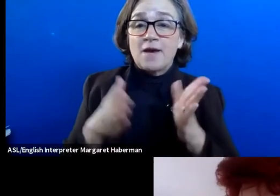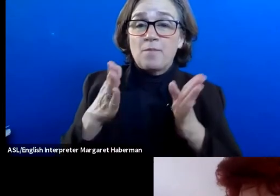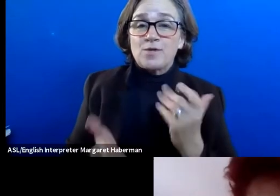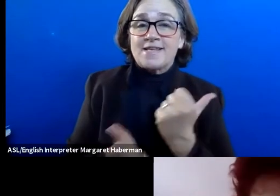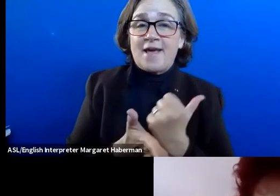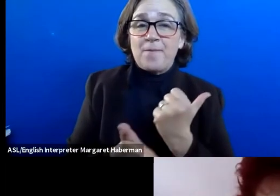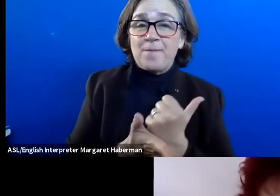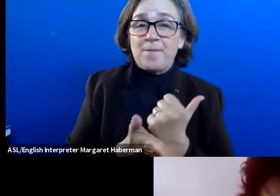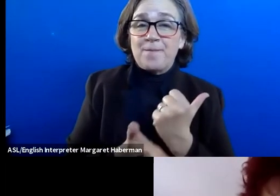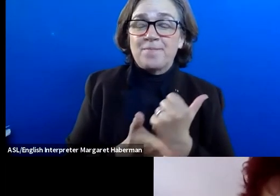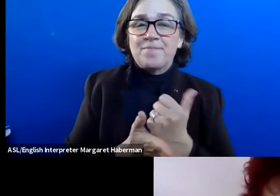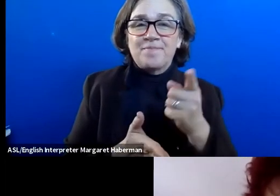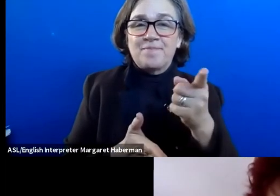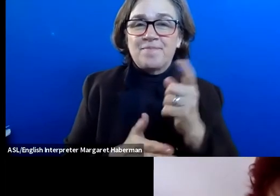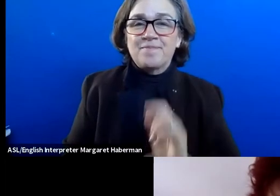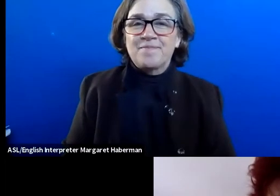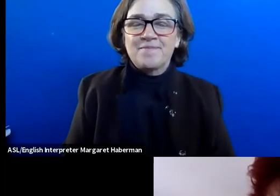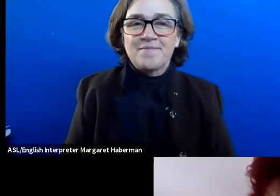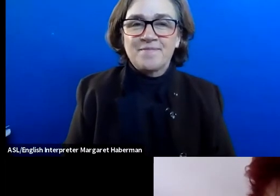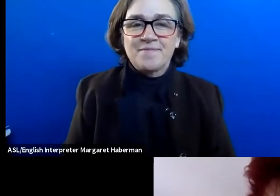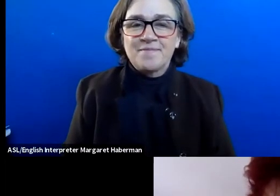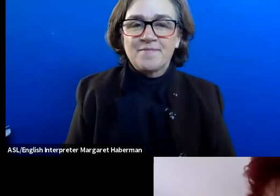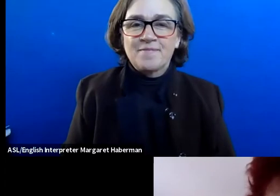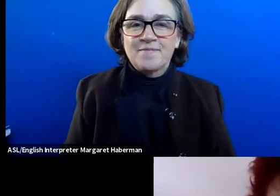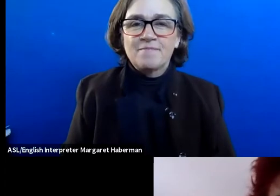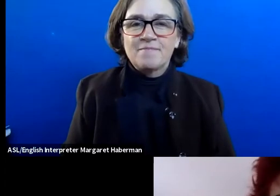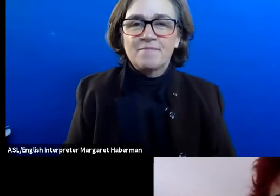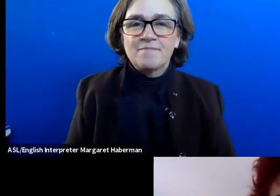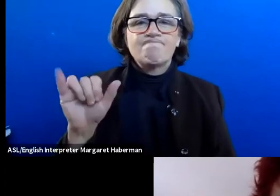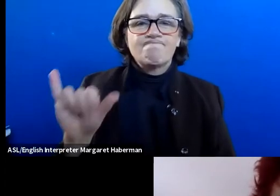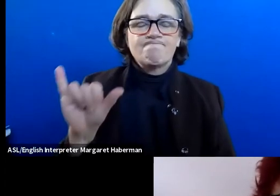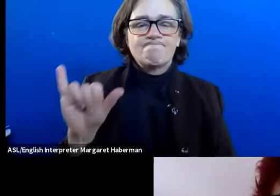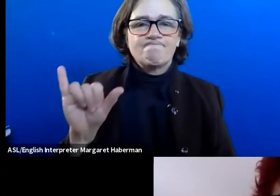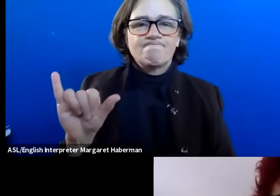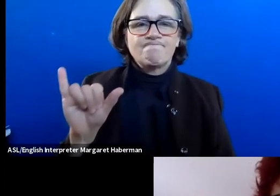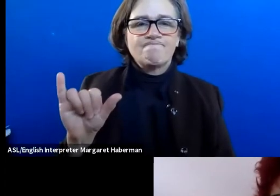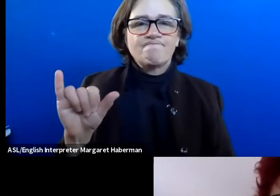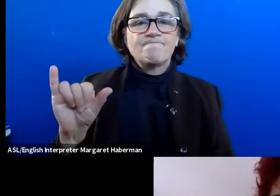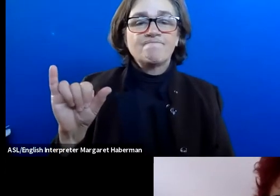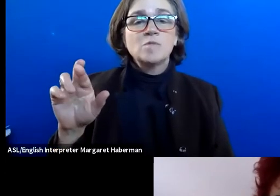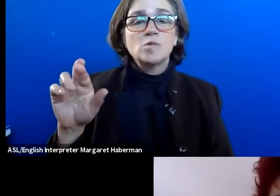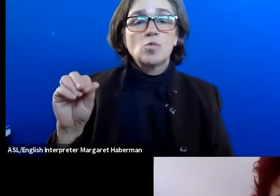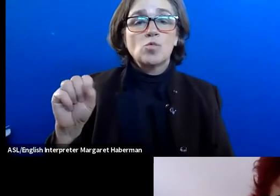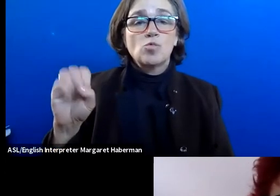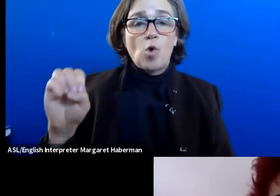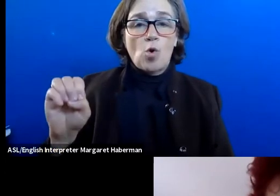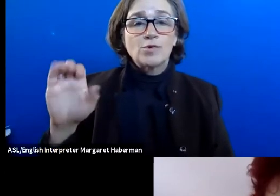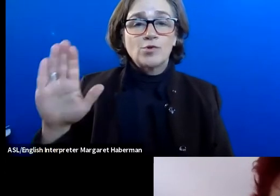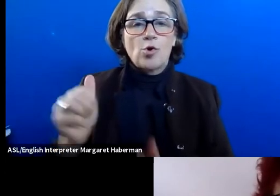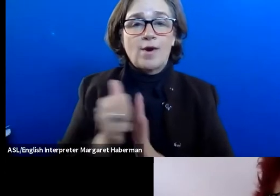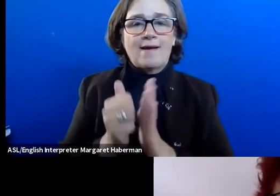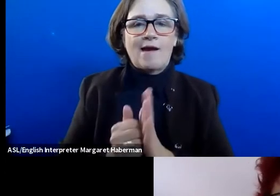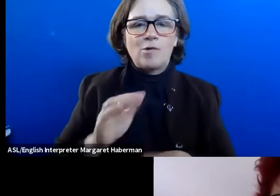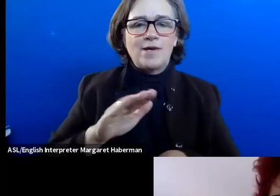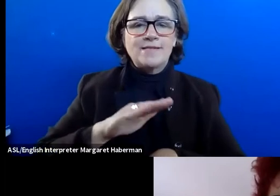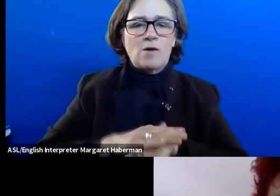I can see that the account Rose is using is on the English channel, and I believe it should be on the